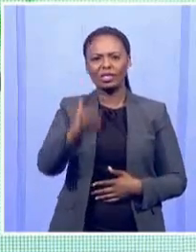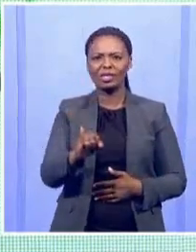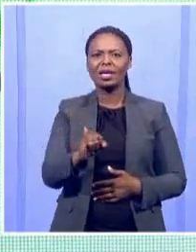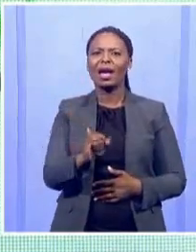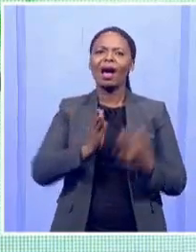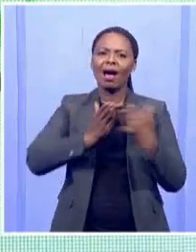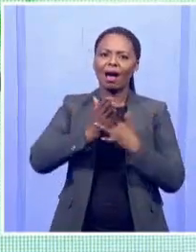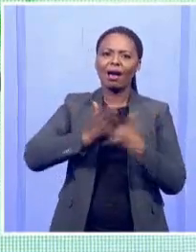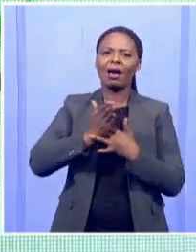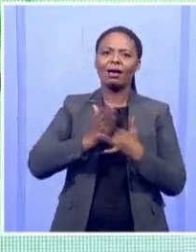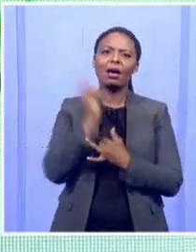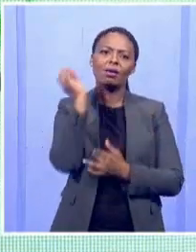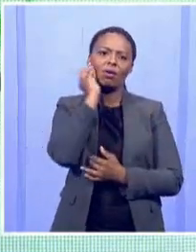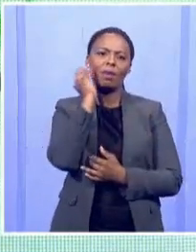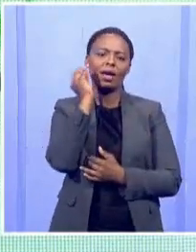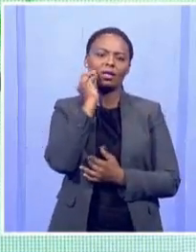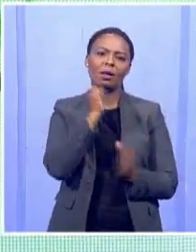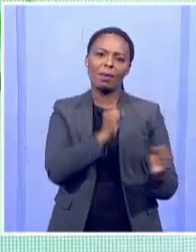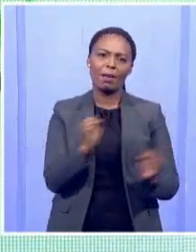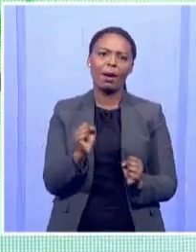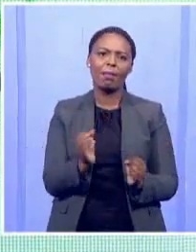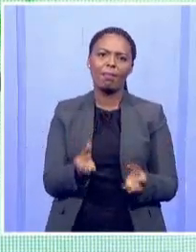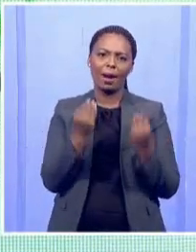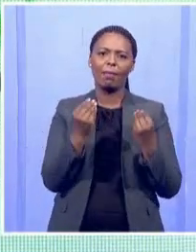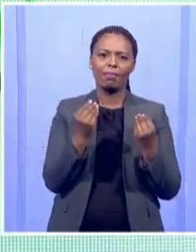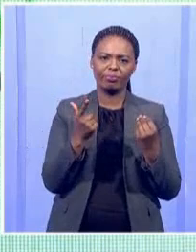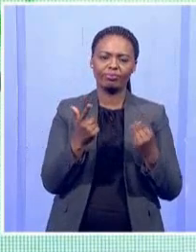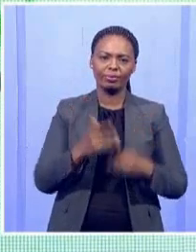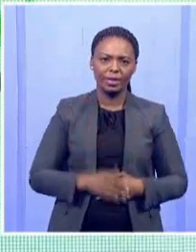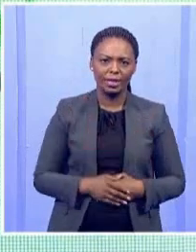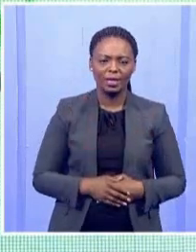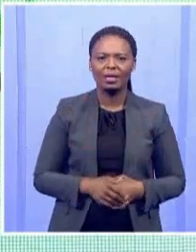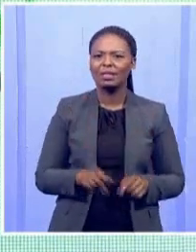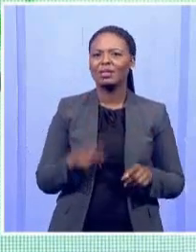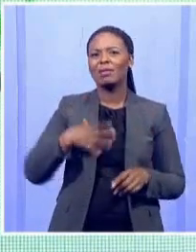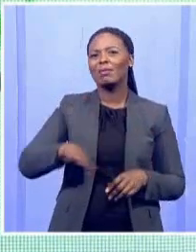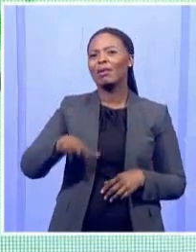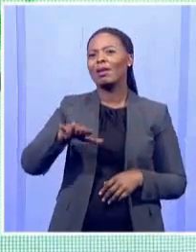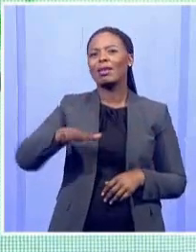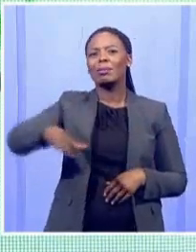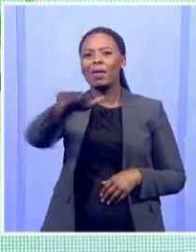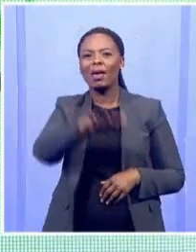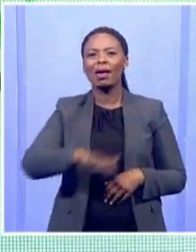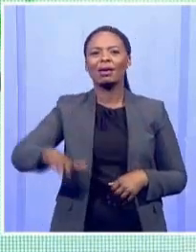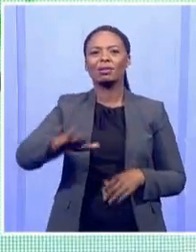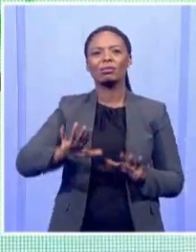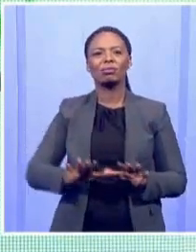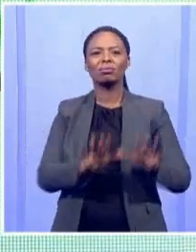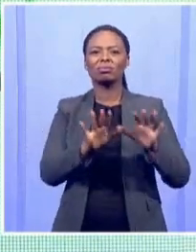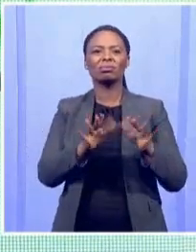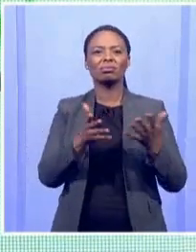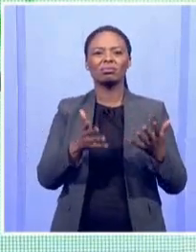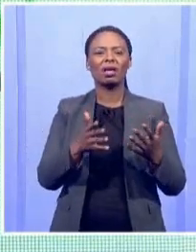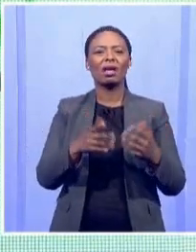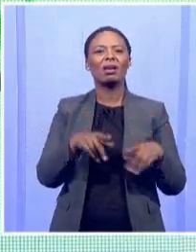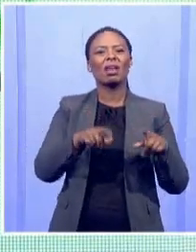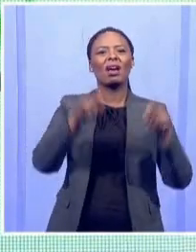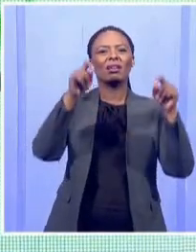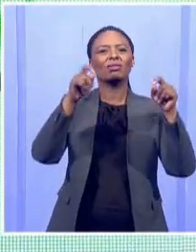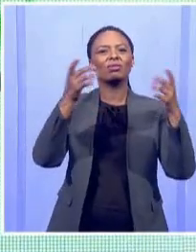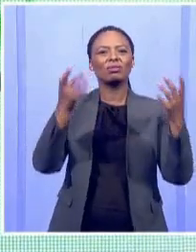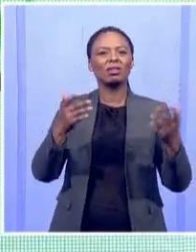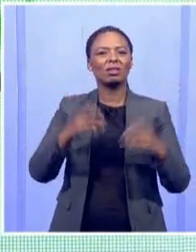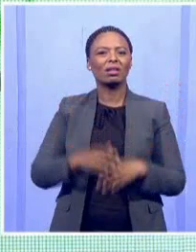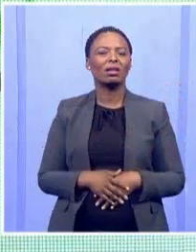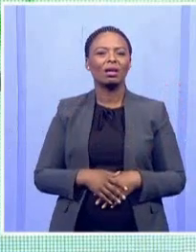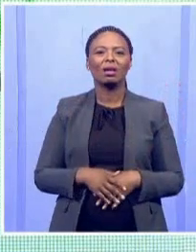the same patient pitches up in other parts of the country, in Cape Town,